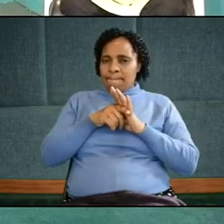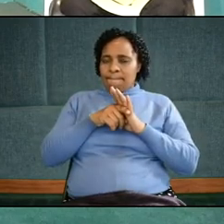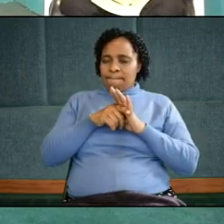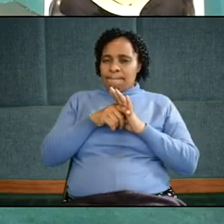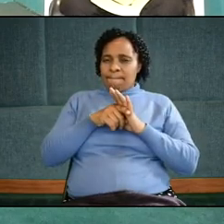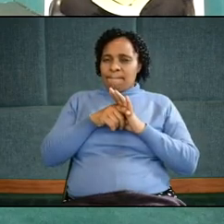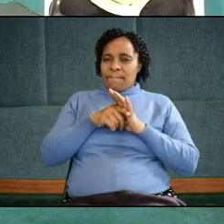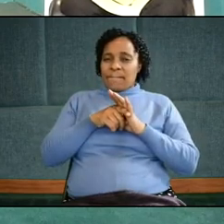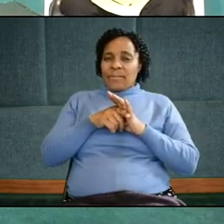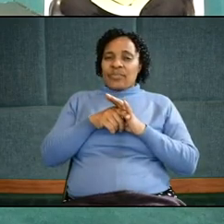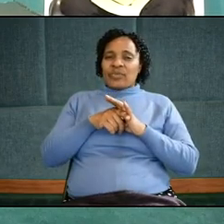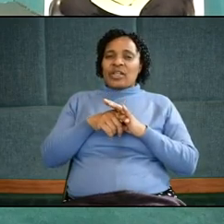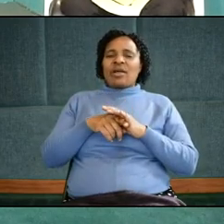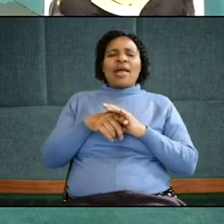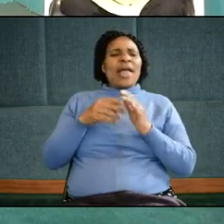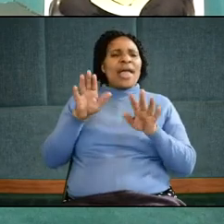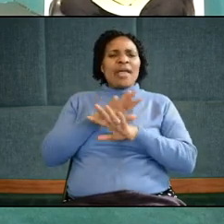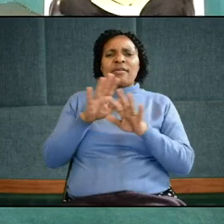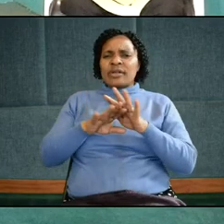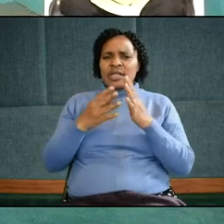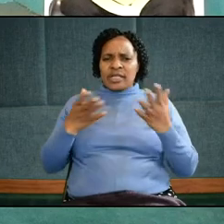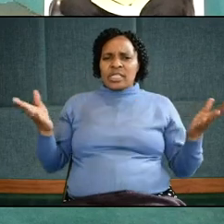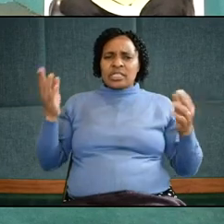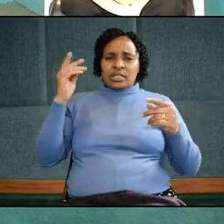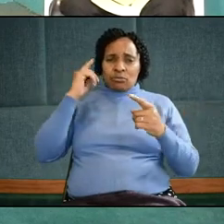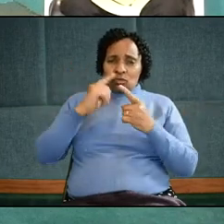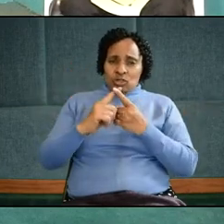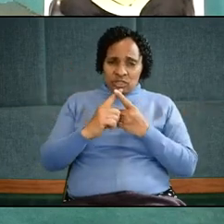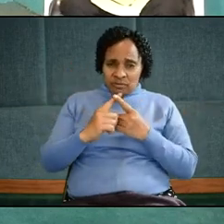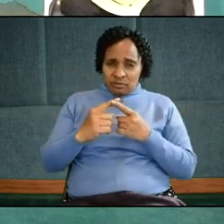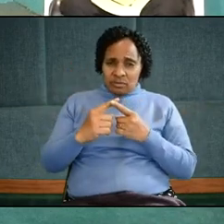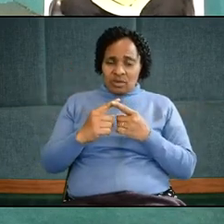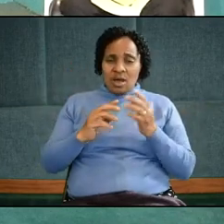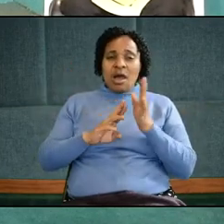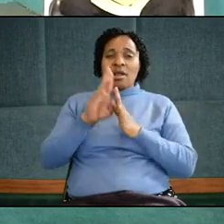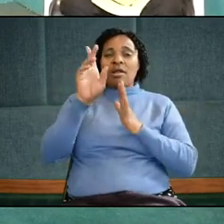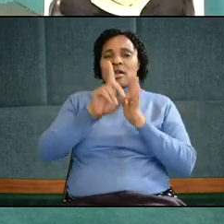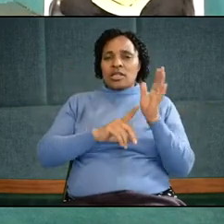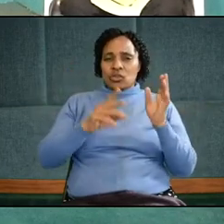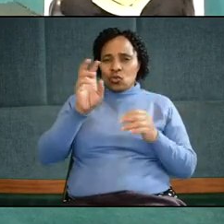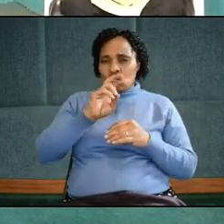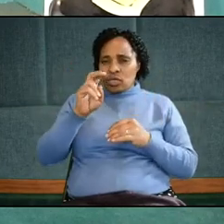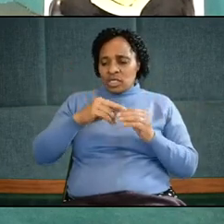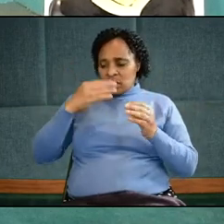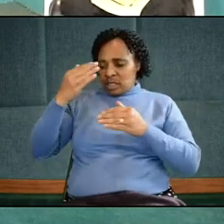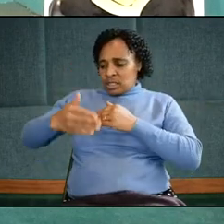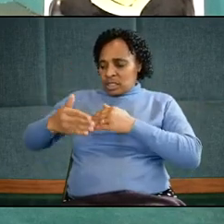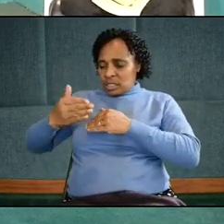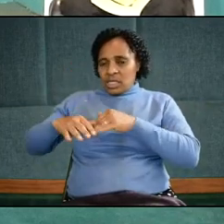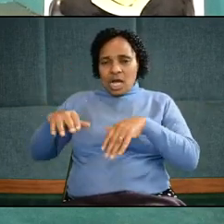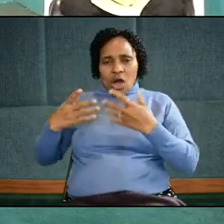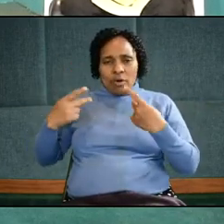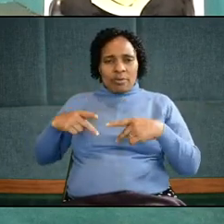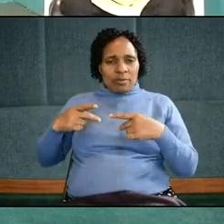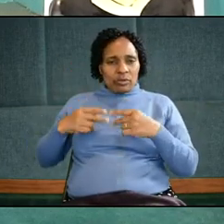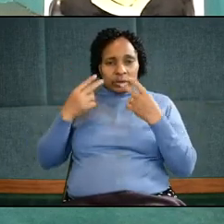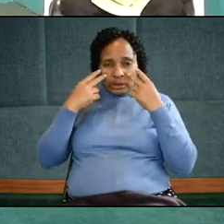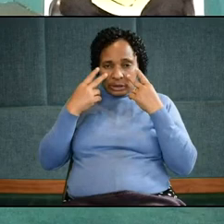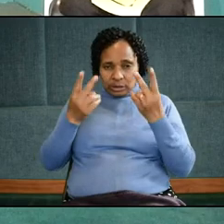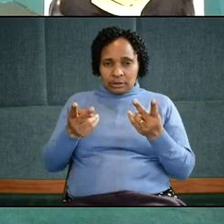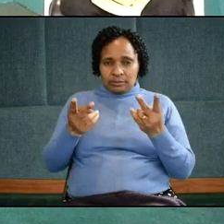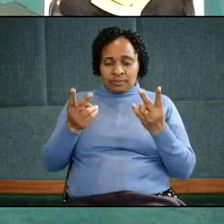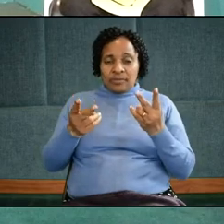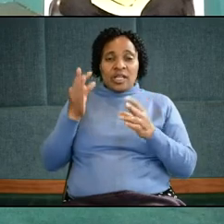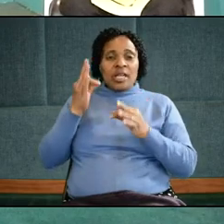Mm-hmm. Everything is positive. Mm-hmm. Unless you're looking on the side of how people see you. Mm-hmm.